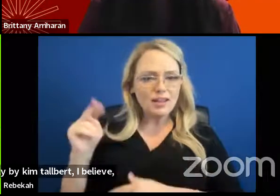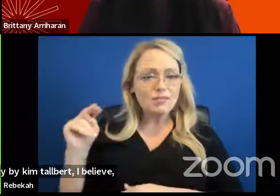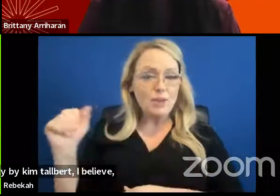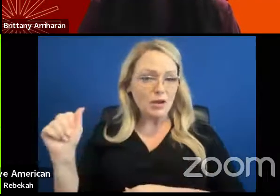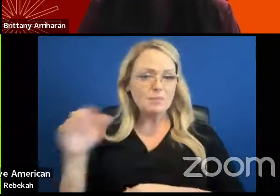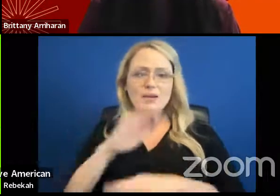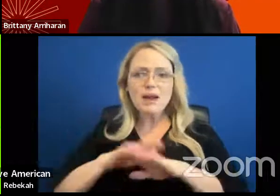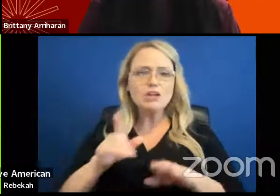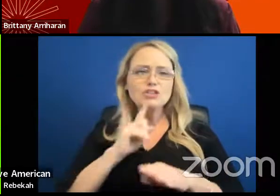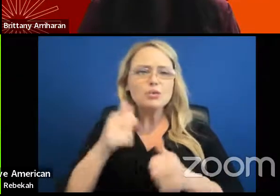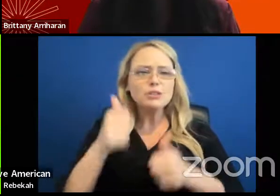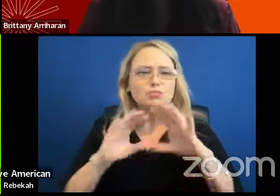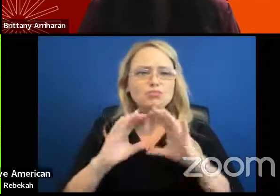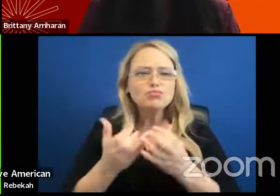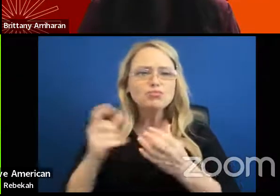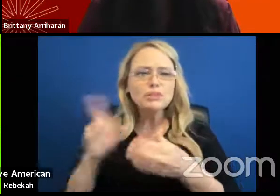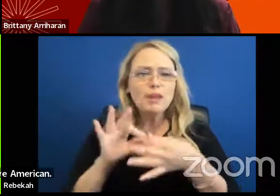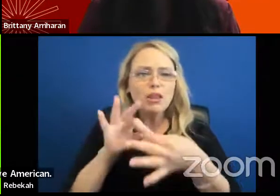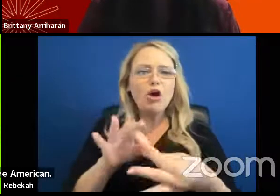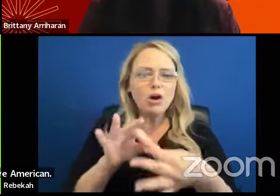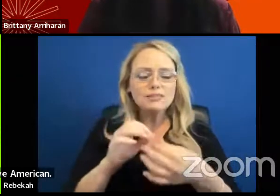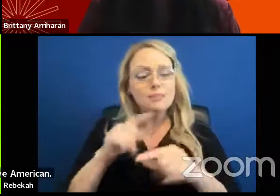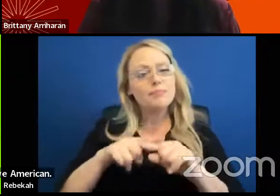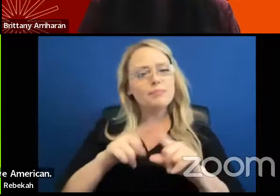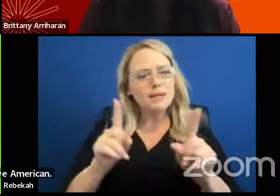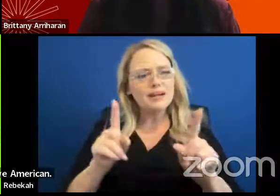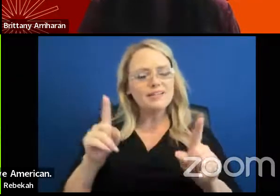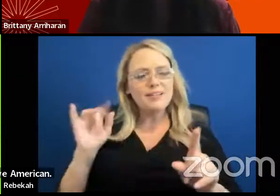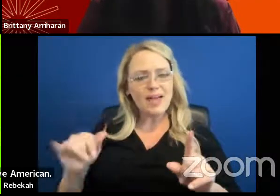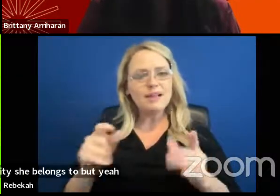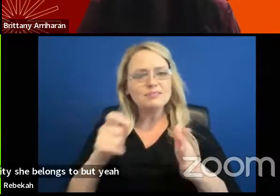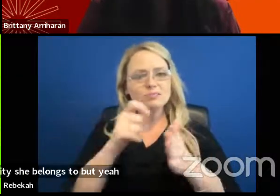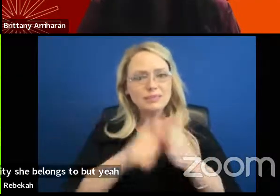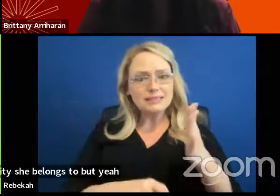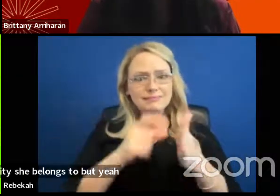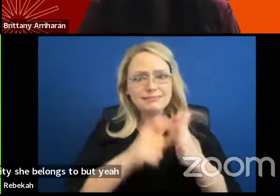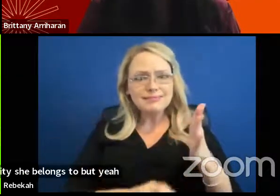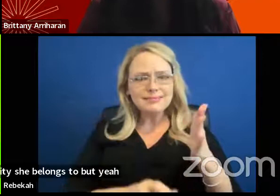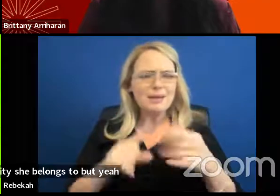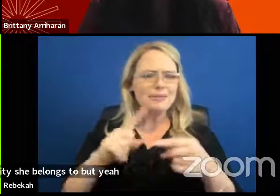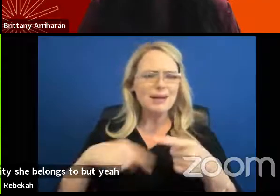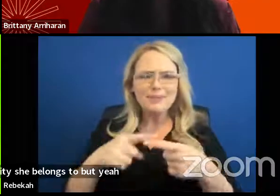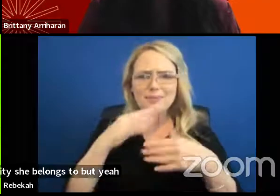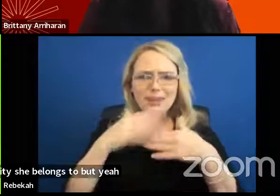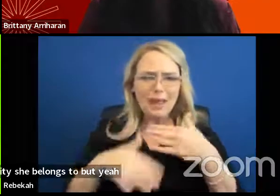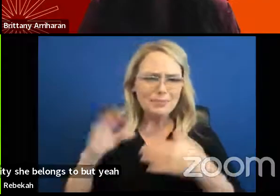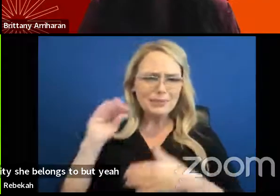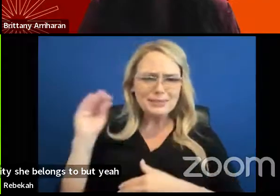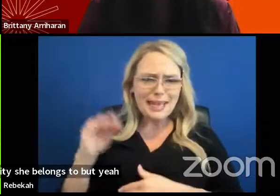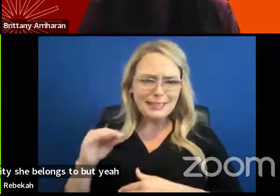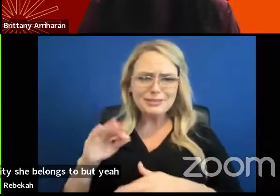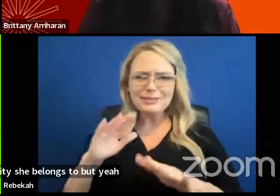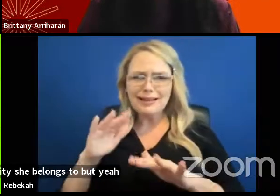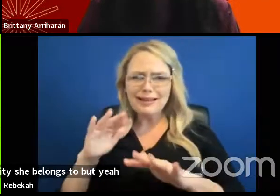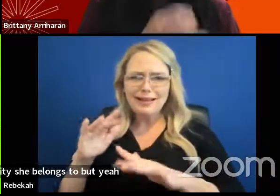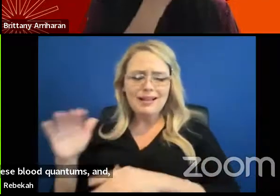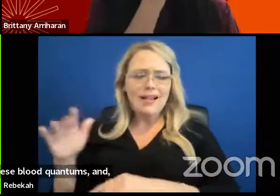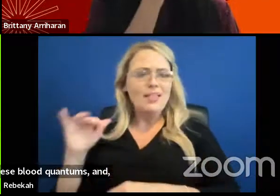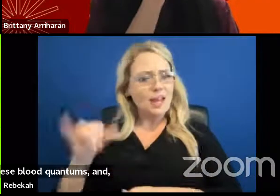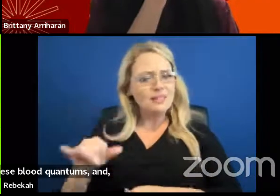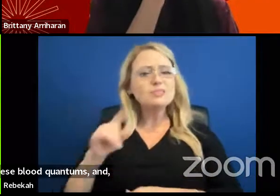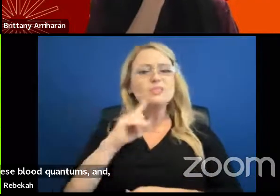to. But yeah, all of these blood quantums, and as you said, it is a form of genocide.